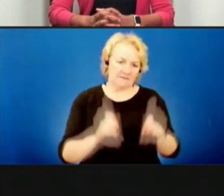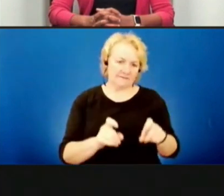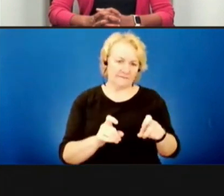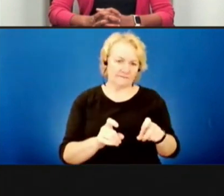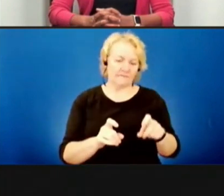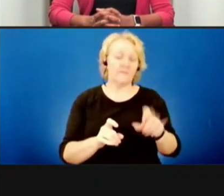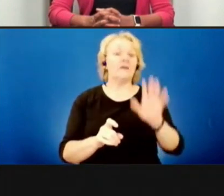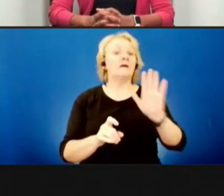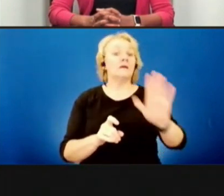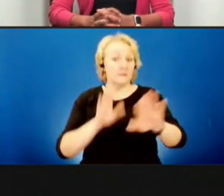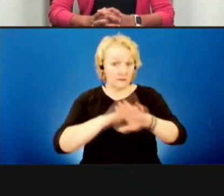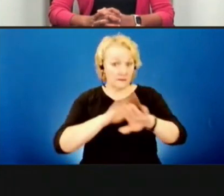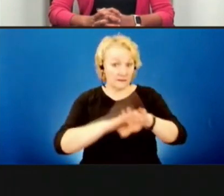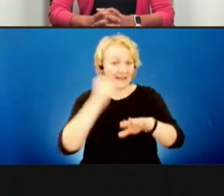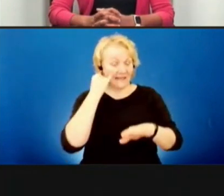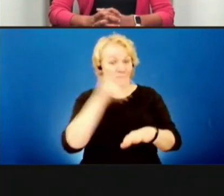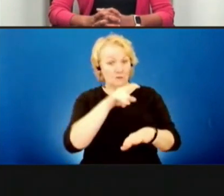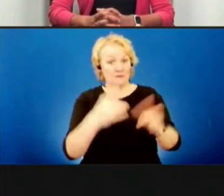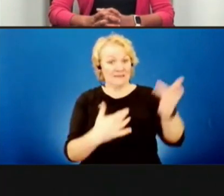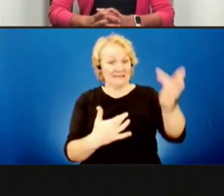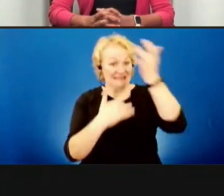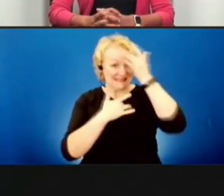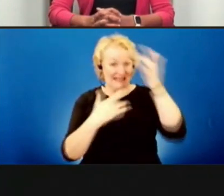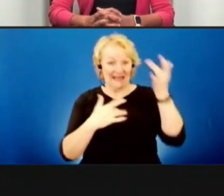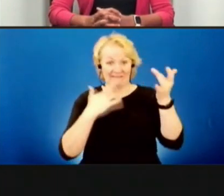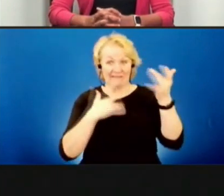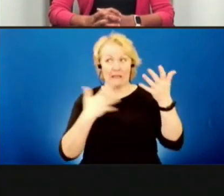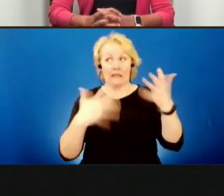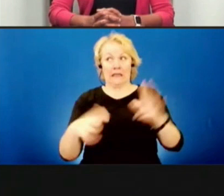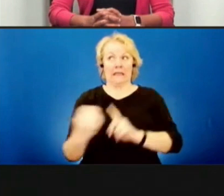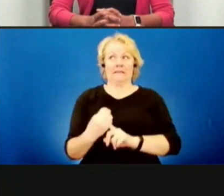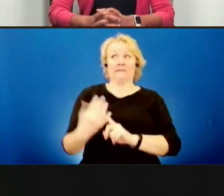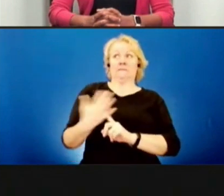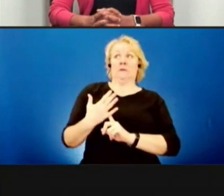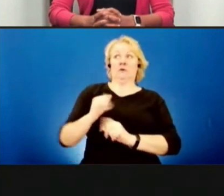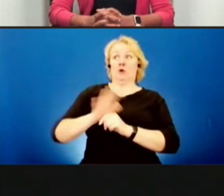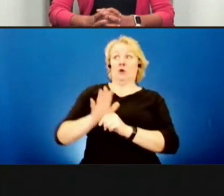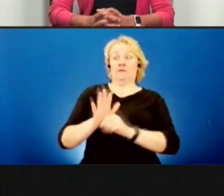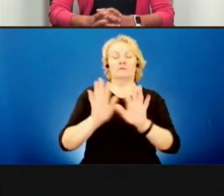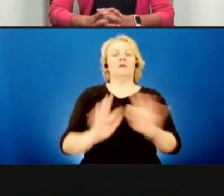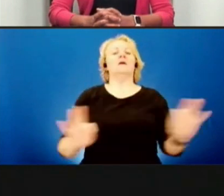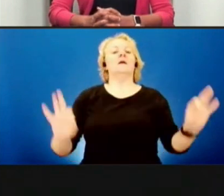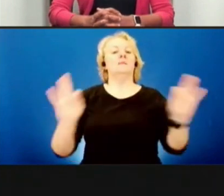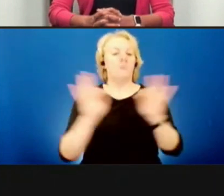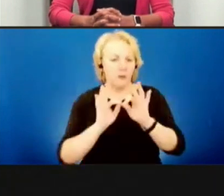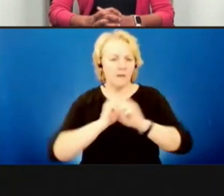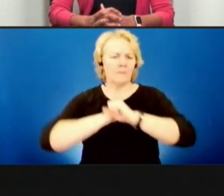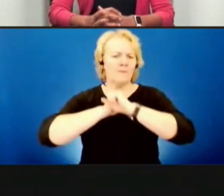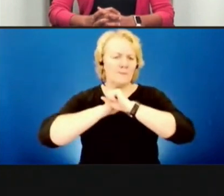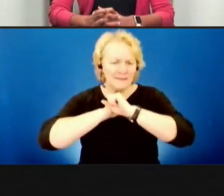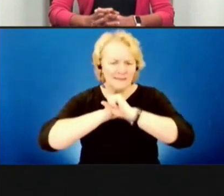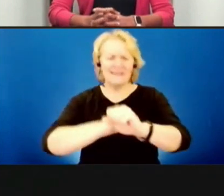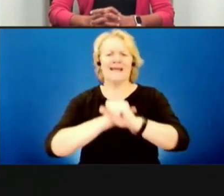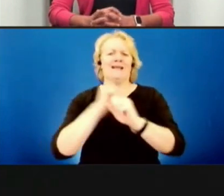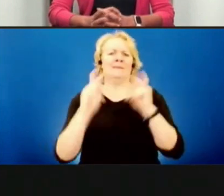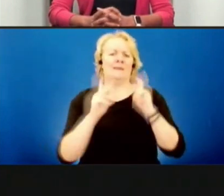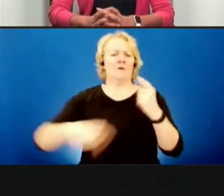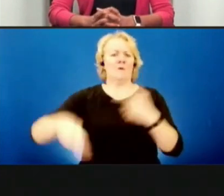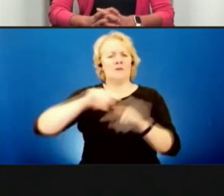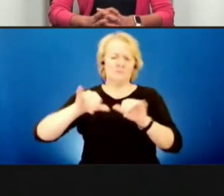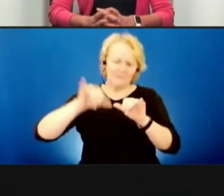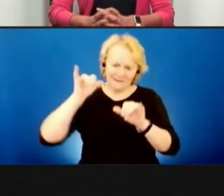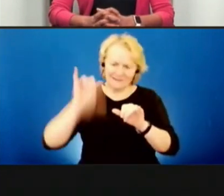want to advise, if you are sick or you feel like you've been exposed to COVID, it's important that you think about protecting all of the others around you and you stay